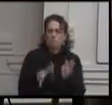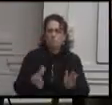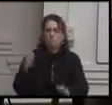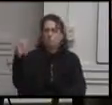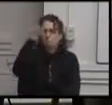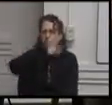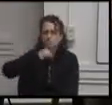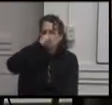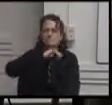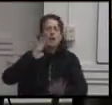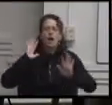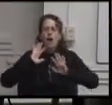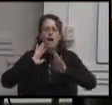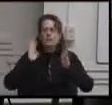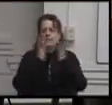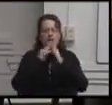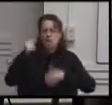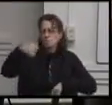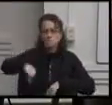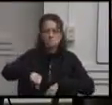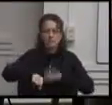replaced. And how long will that be?